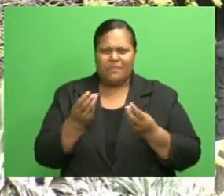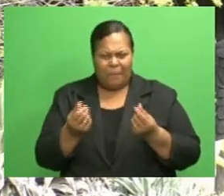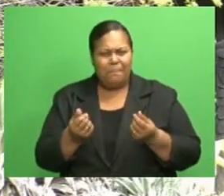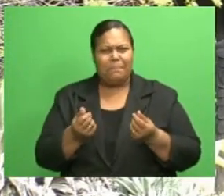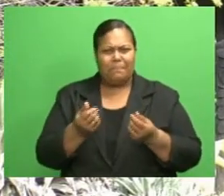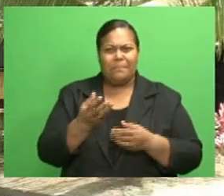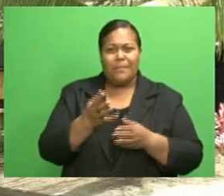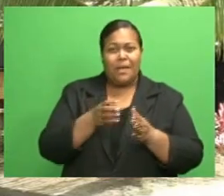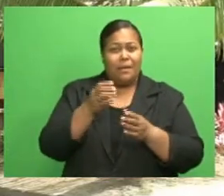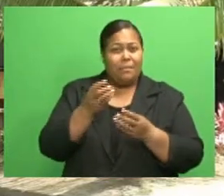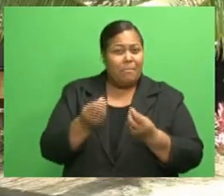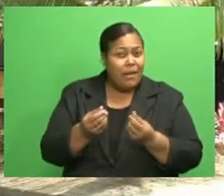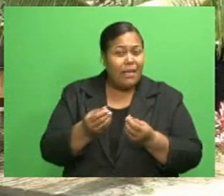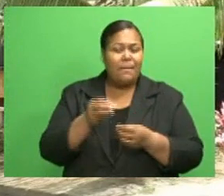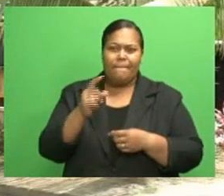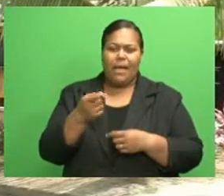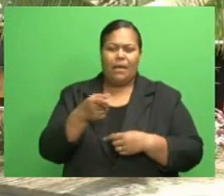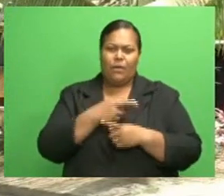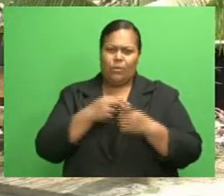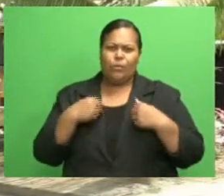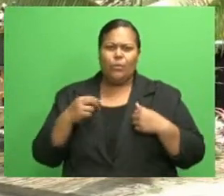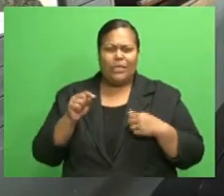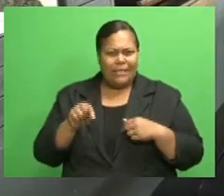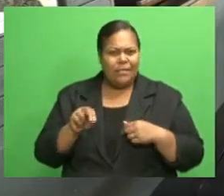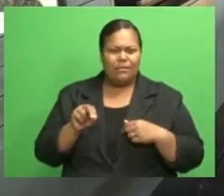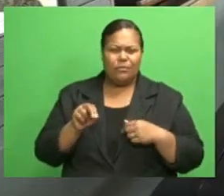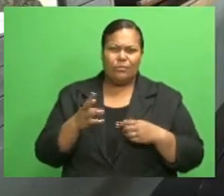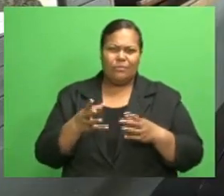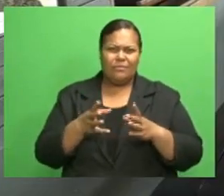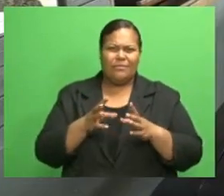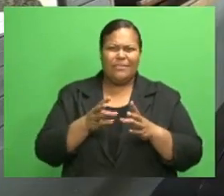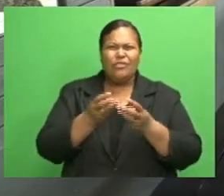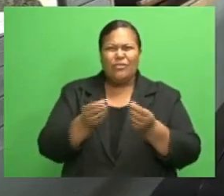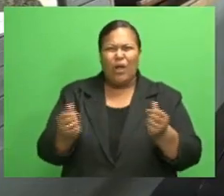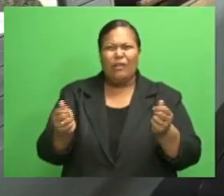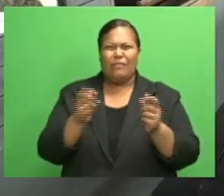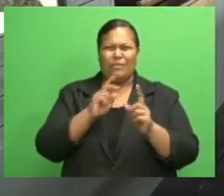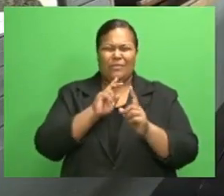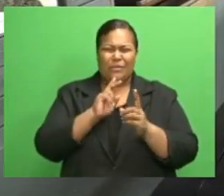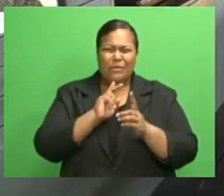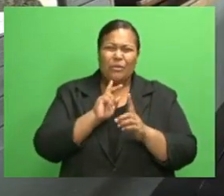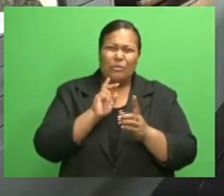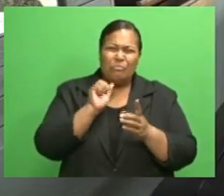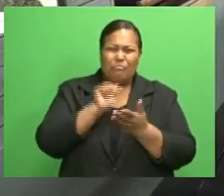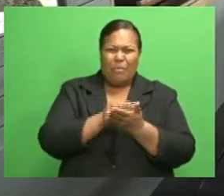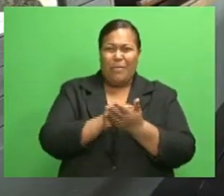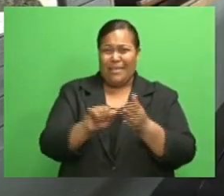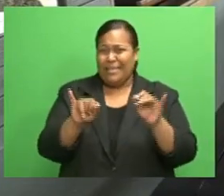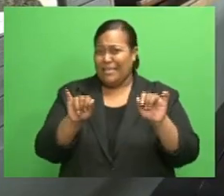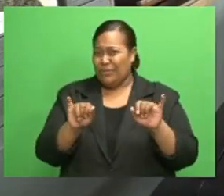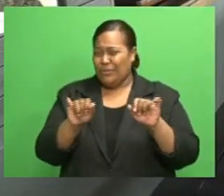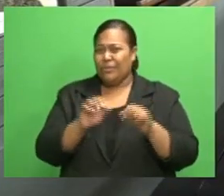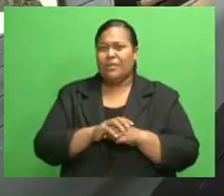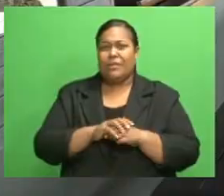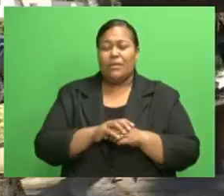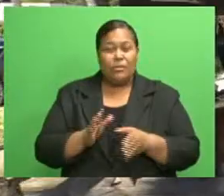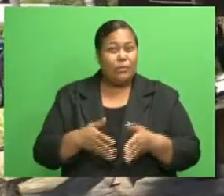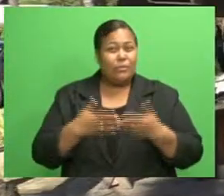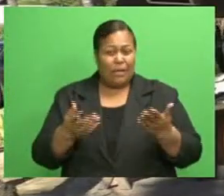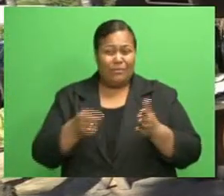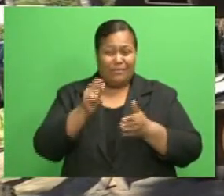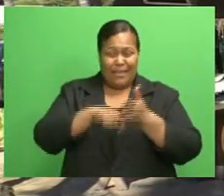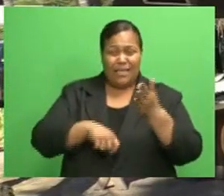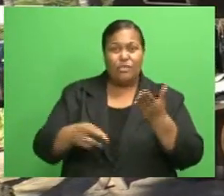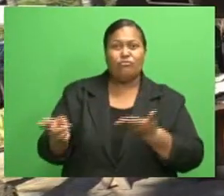But we need to address the fundamental issue also. The government is in a tight situation with estimates that tax revenue has